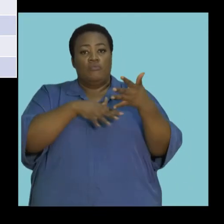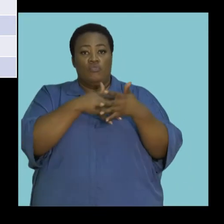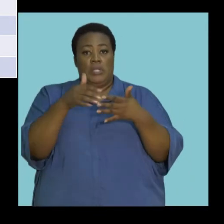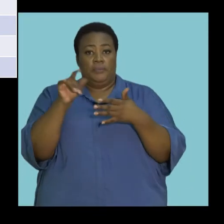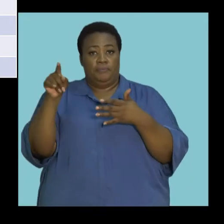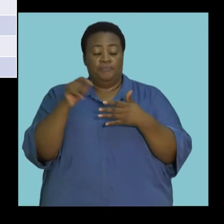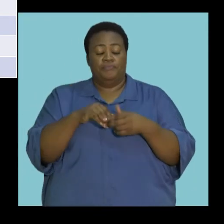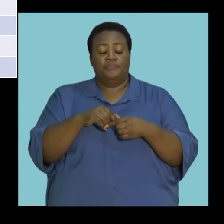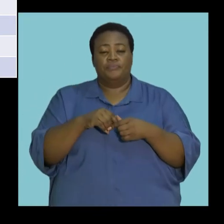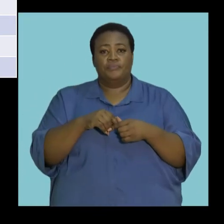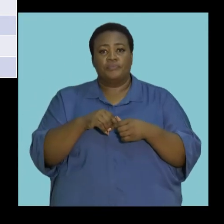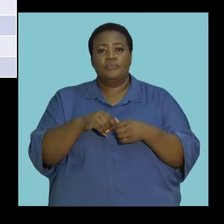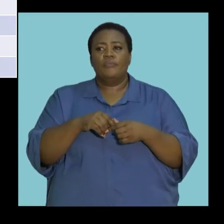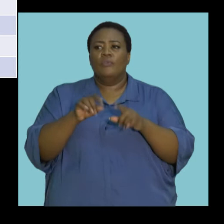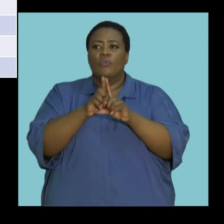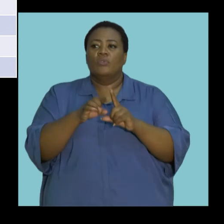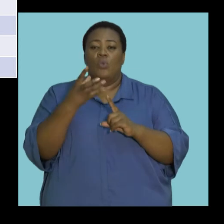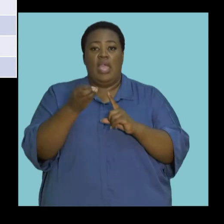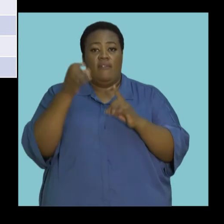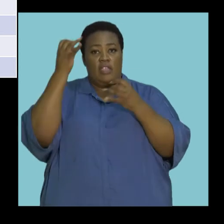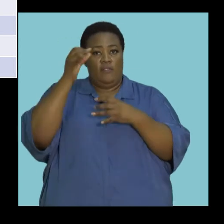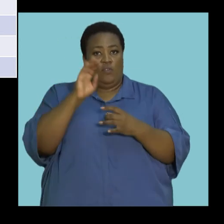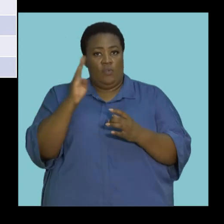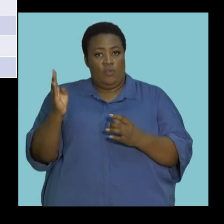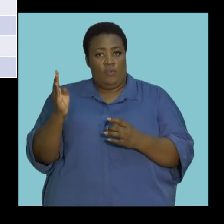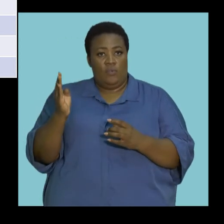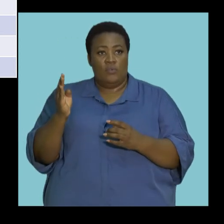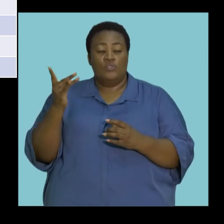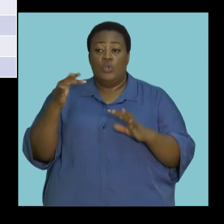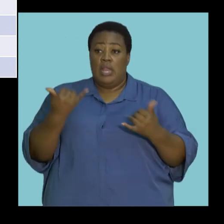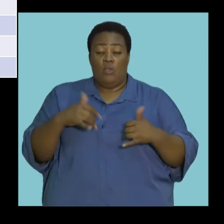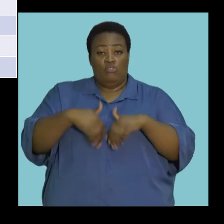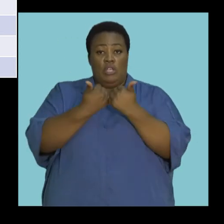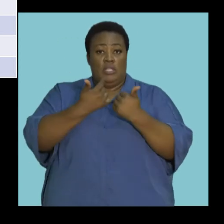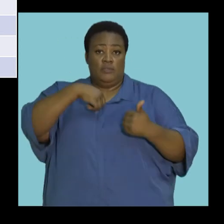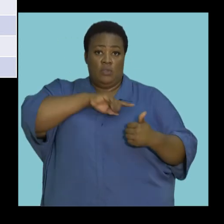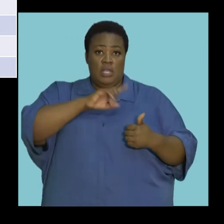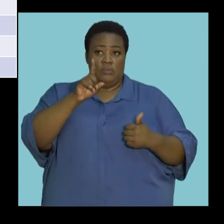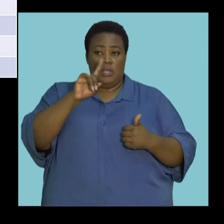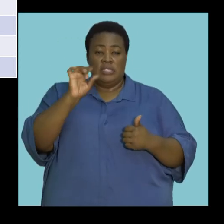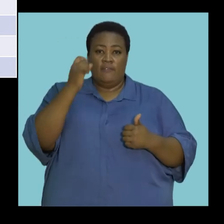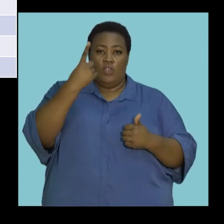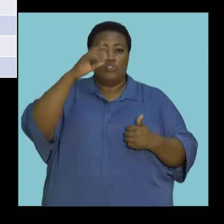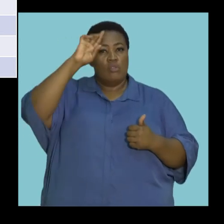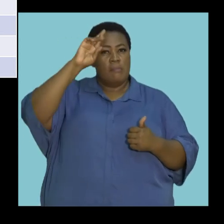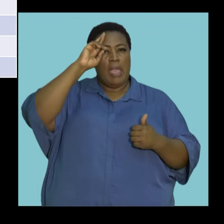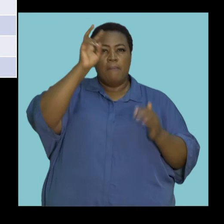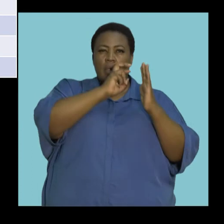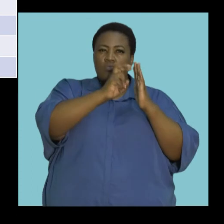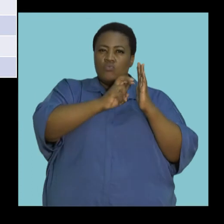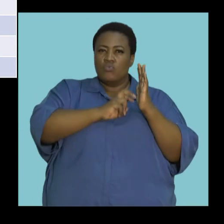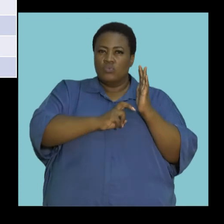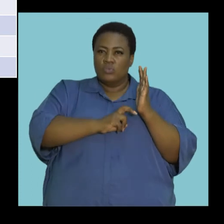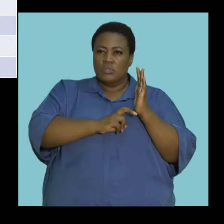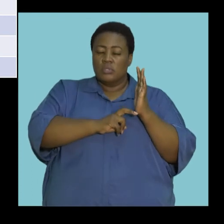a grid that I've presented to you, and we've got a set of data. So the challenge for us now is to firstly remember the rules